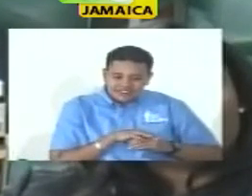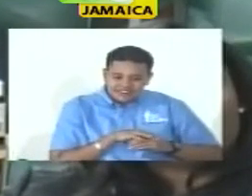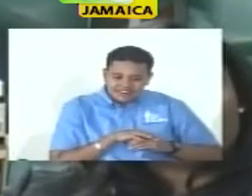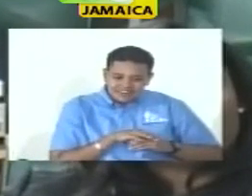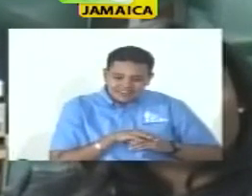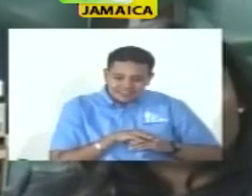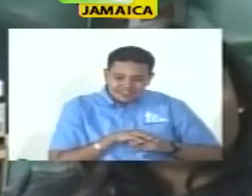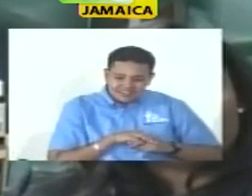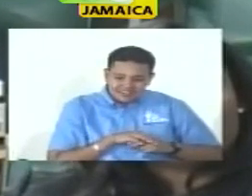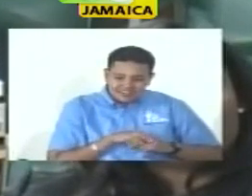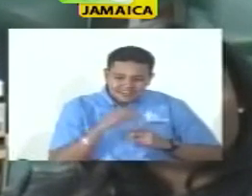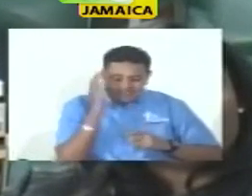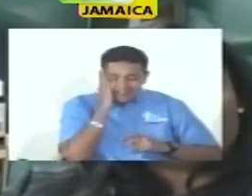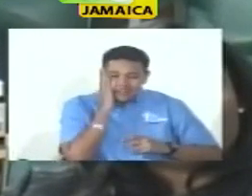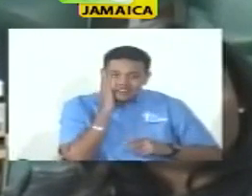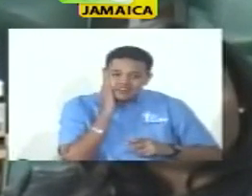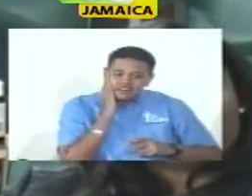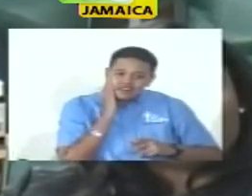really,